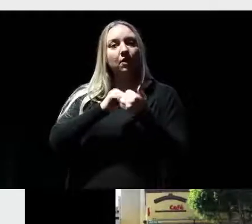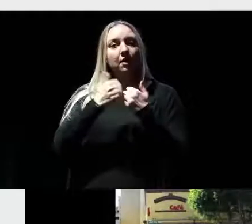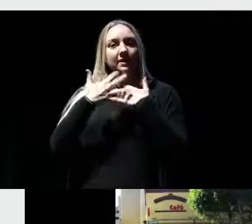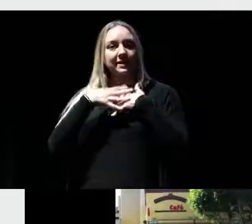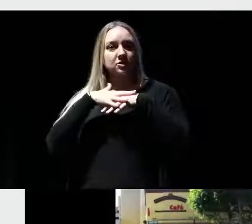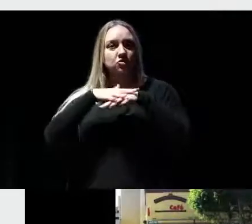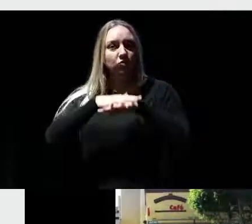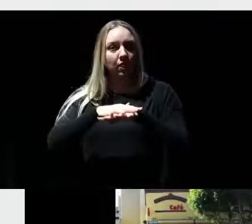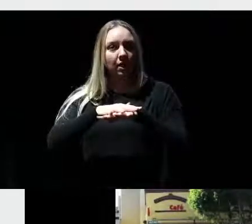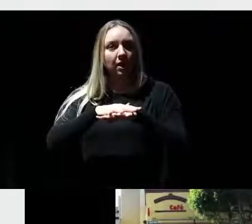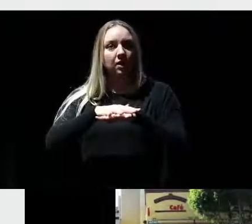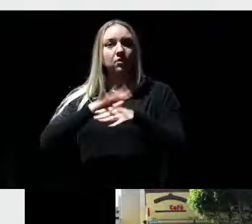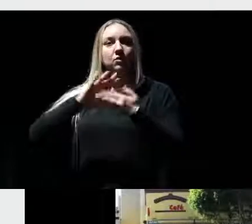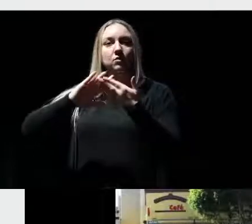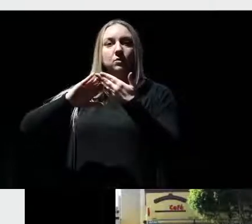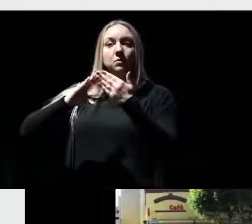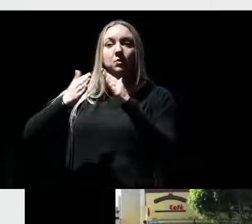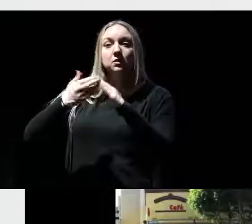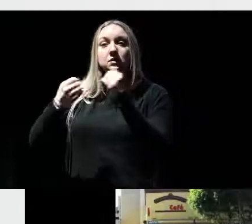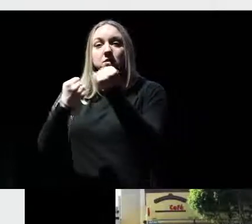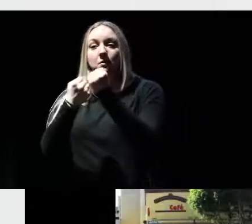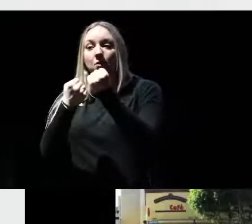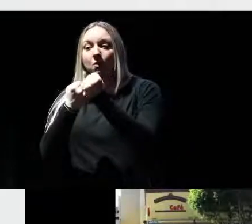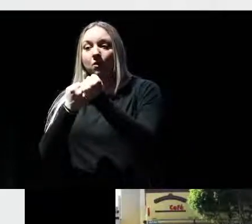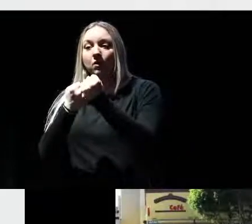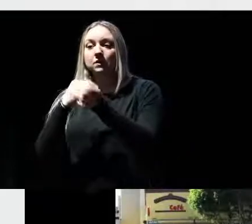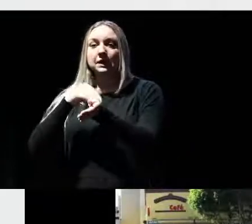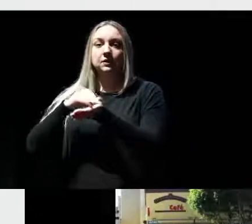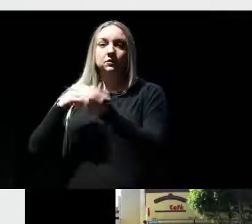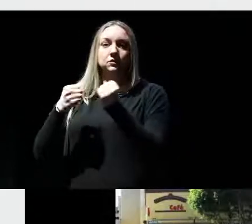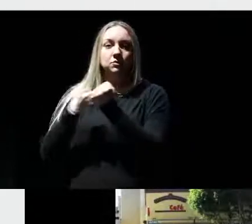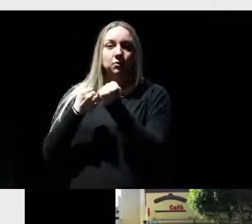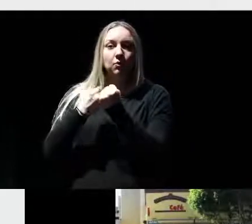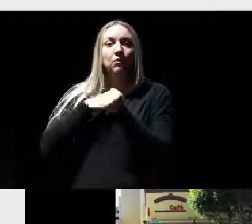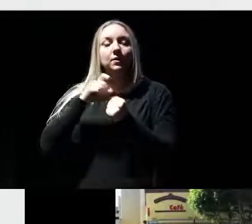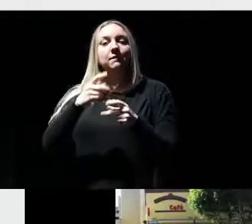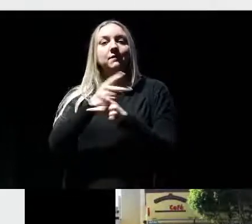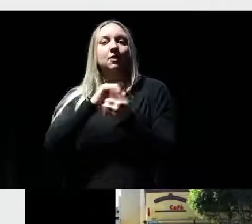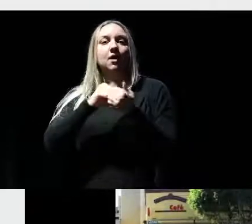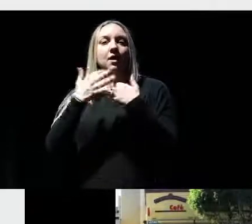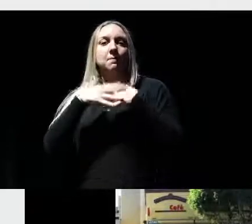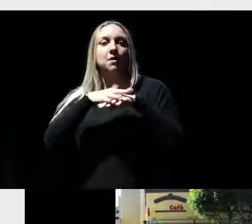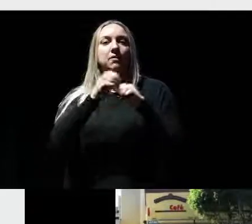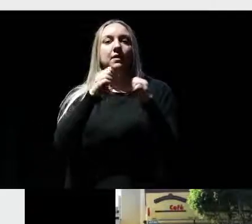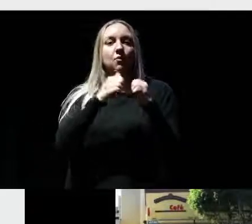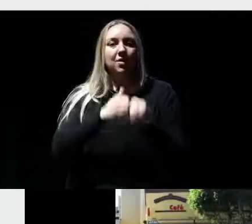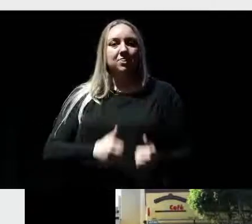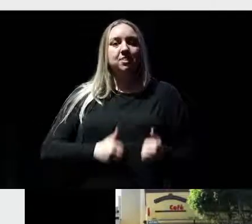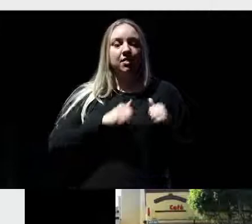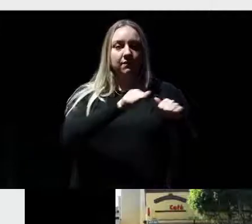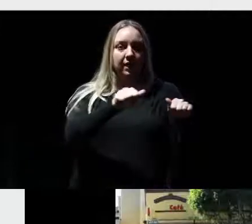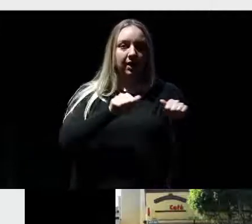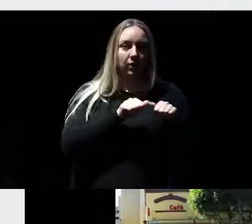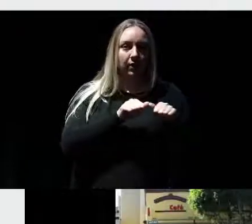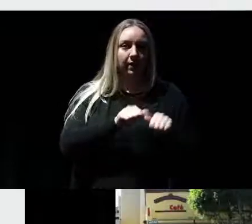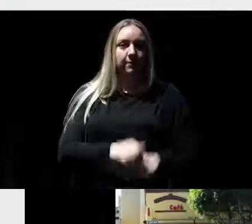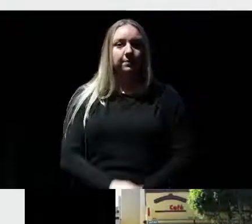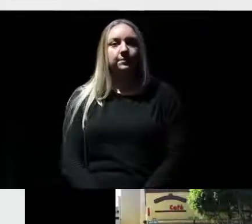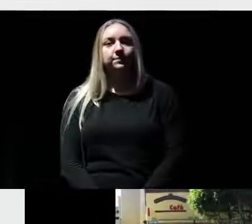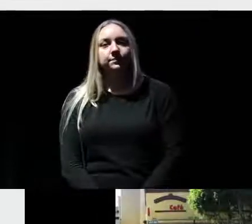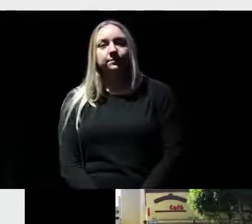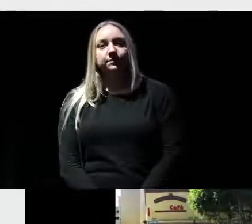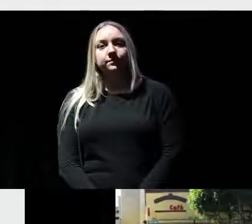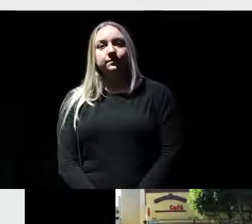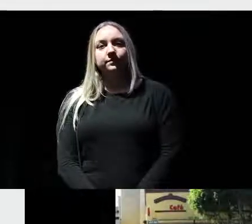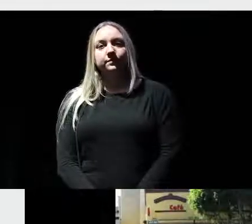supportive and community functions. In this project, though, while that was the main driver, there were other important things